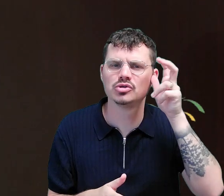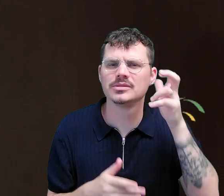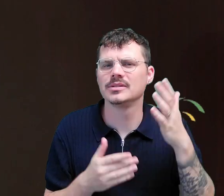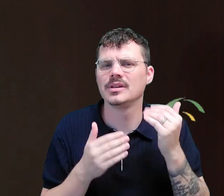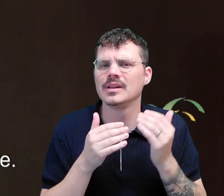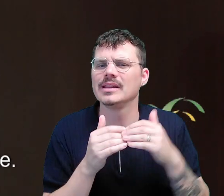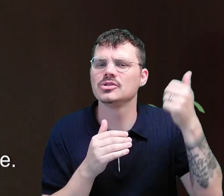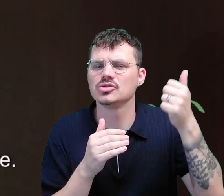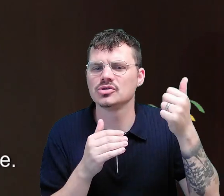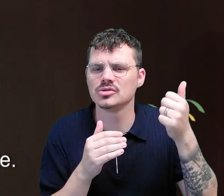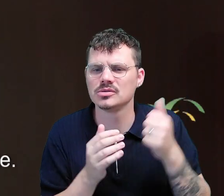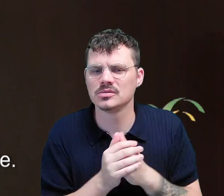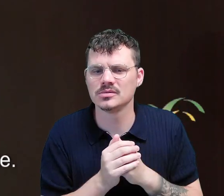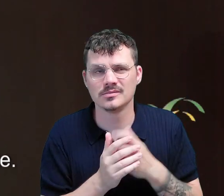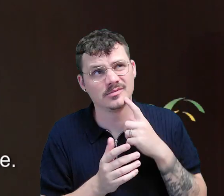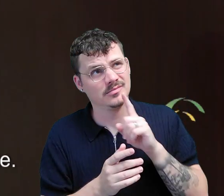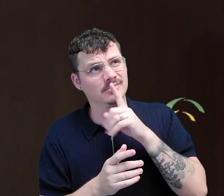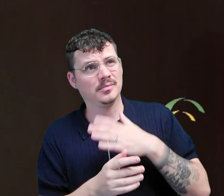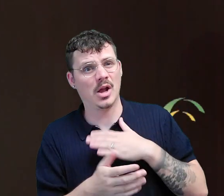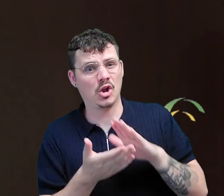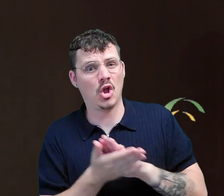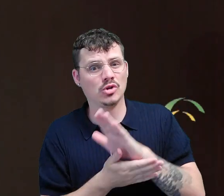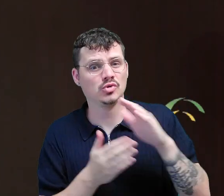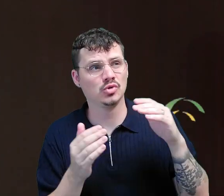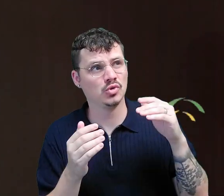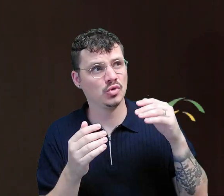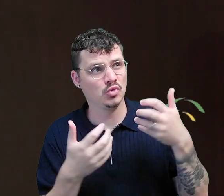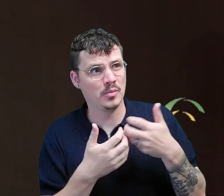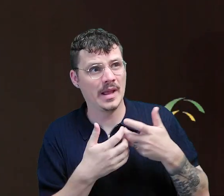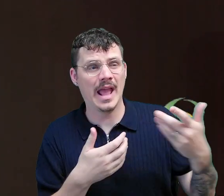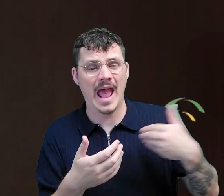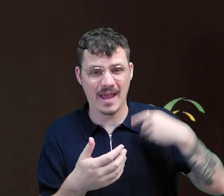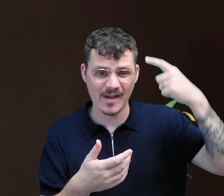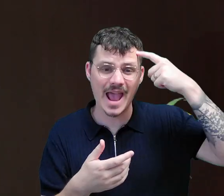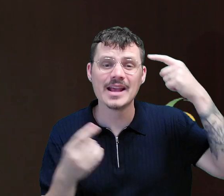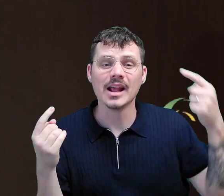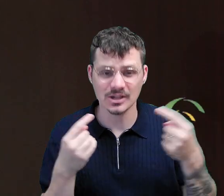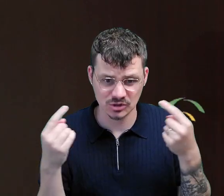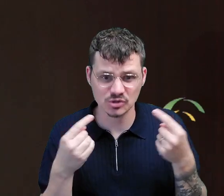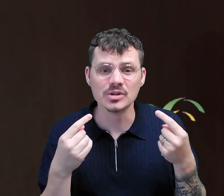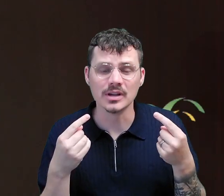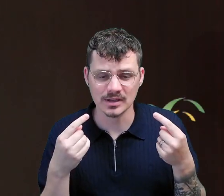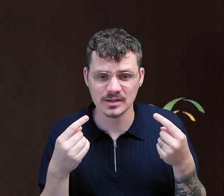example. That was actually my college roommate. She had a head injury, and